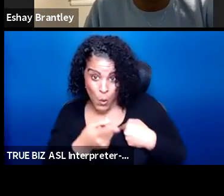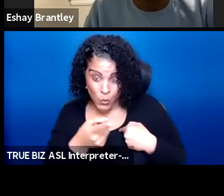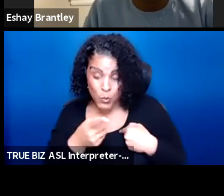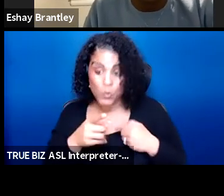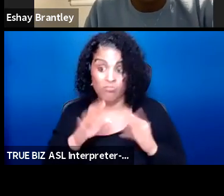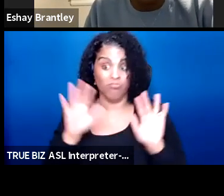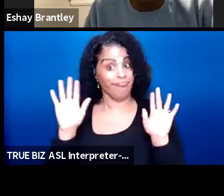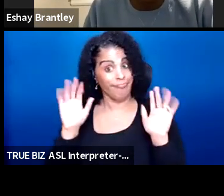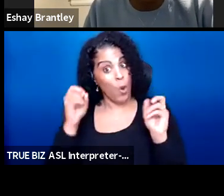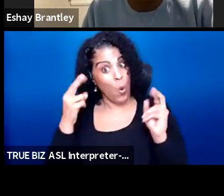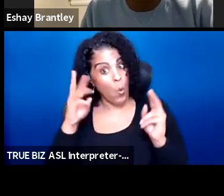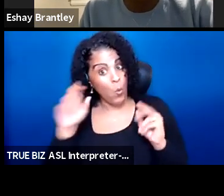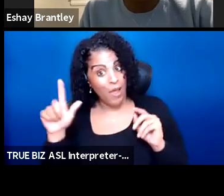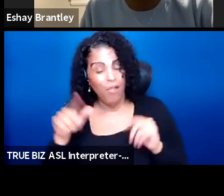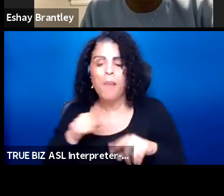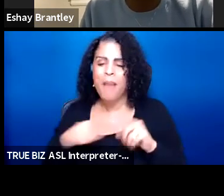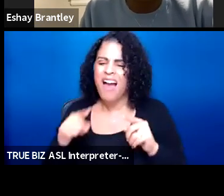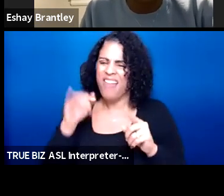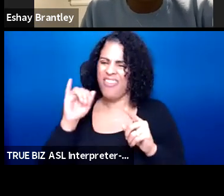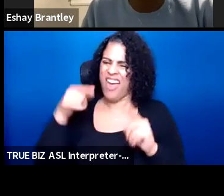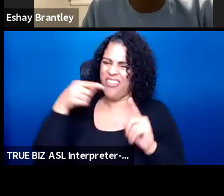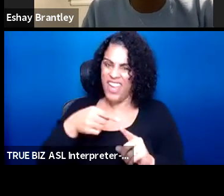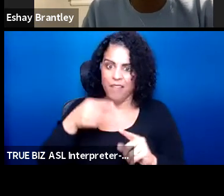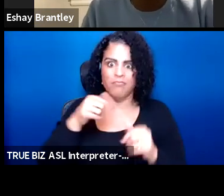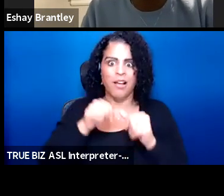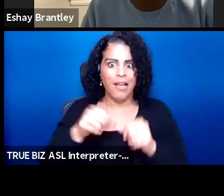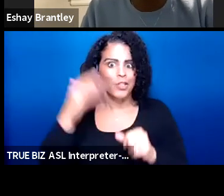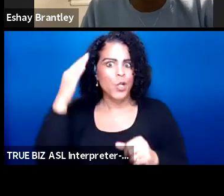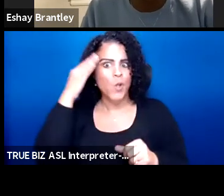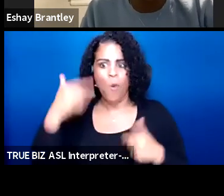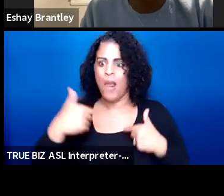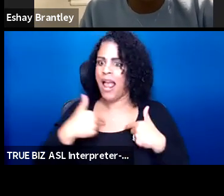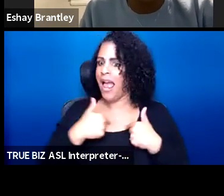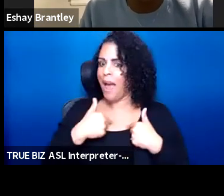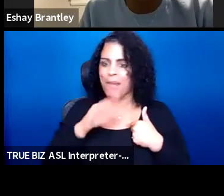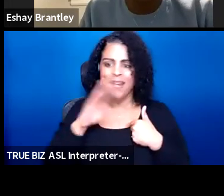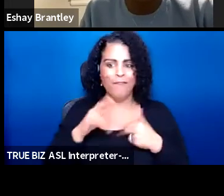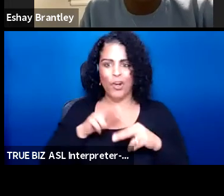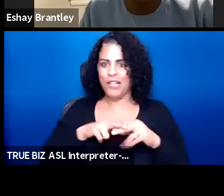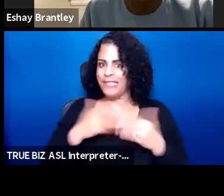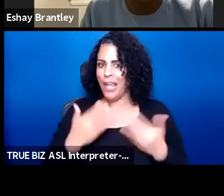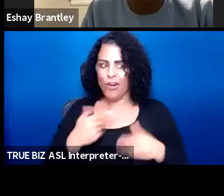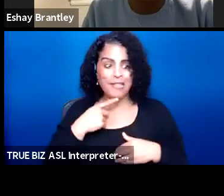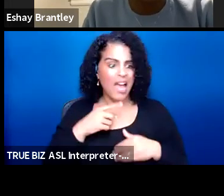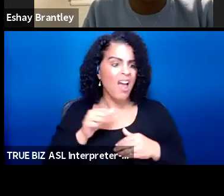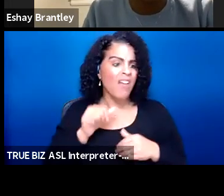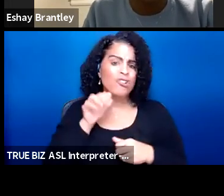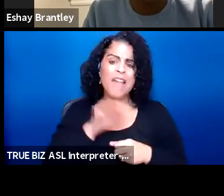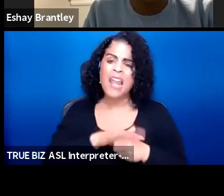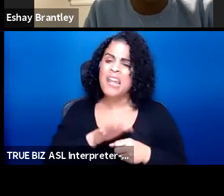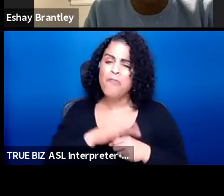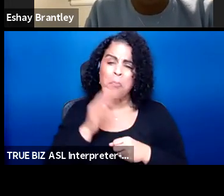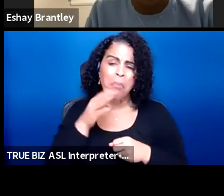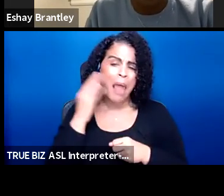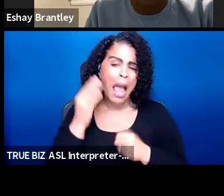just that thing of, like, constantly knowing that, like, I'm never gonna sit here and be like, there's not enough Black